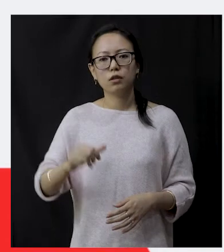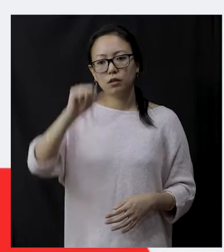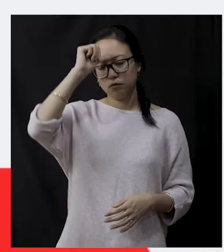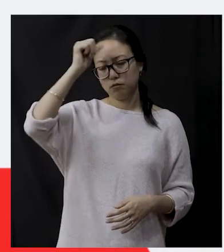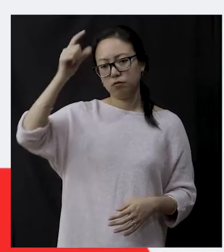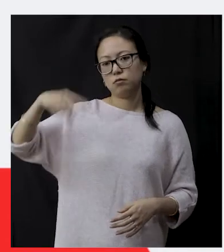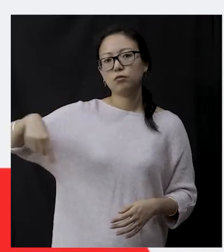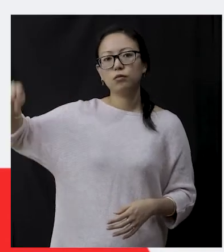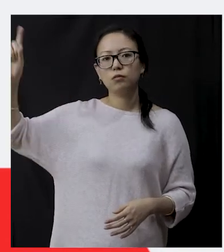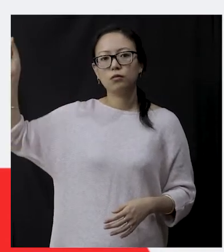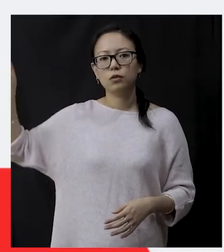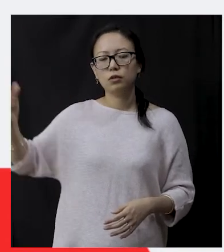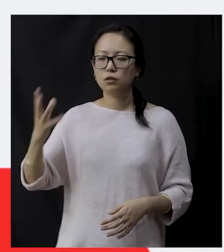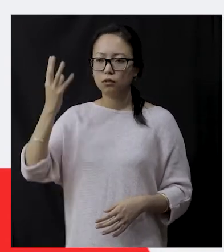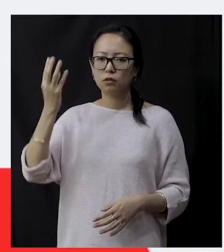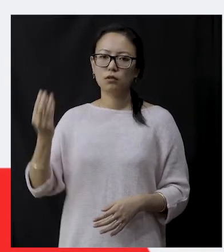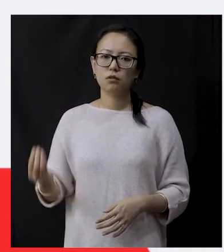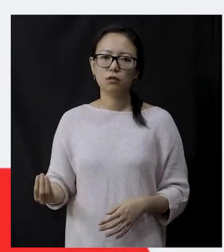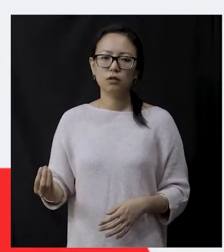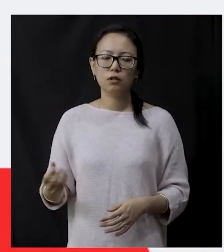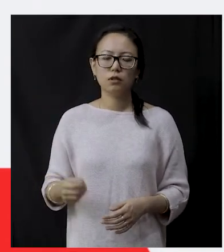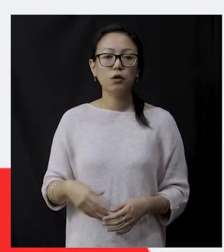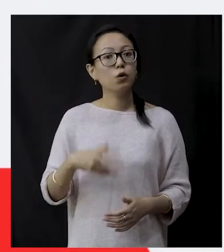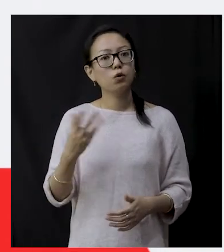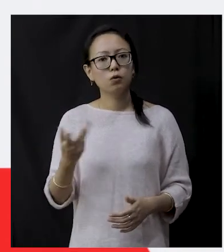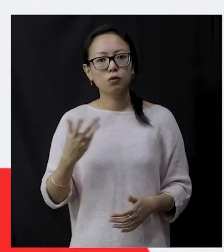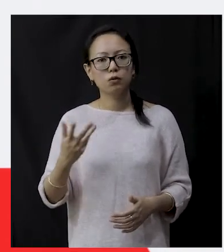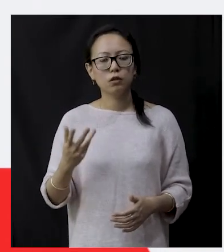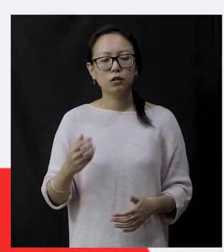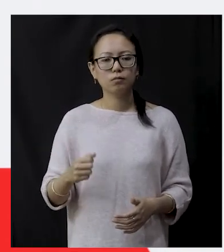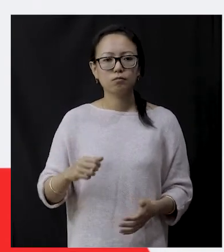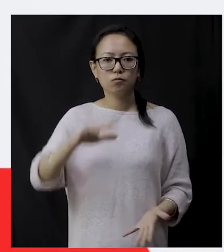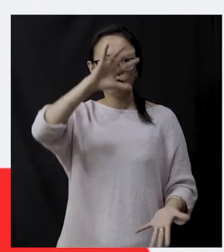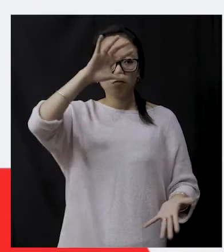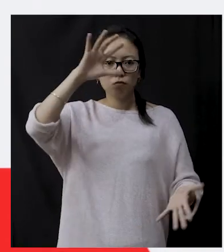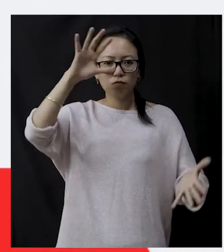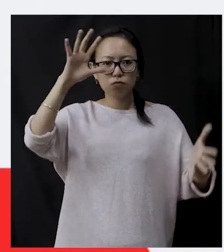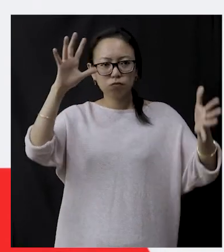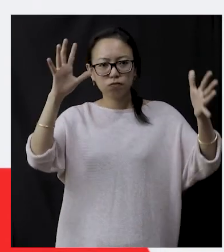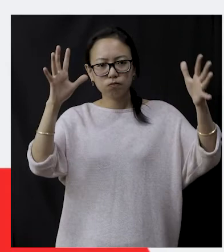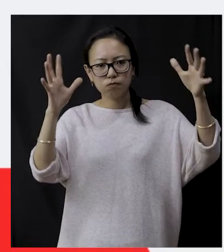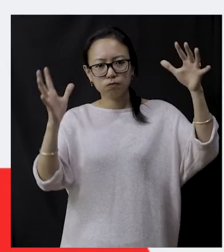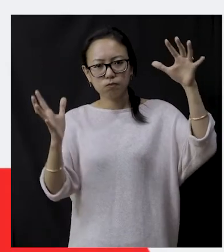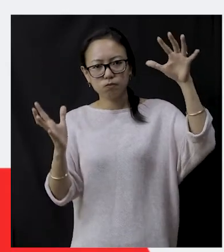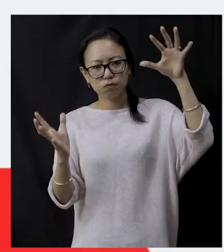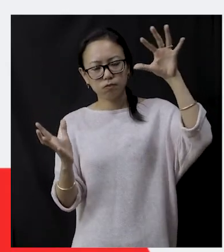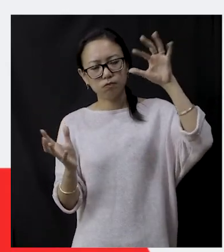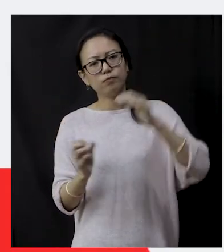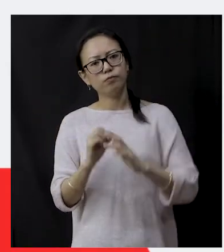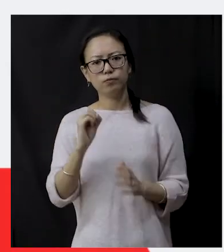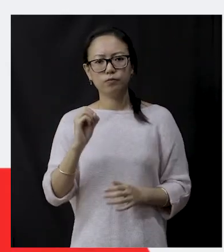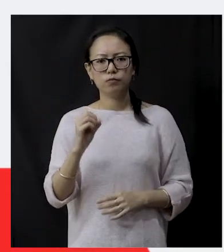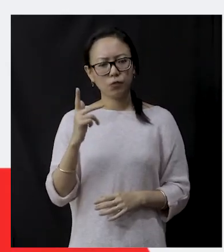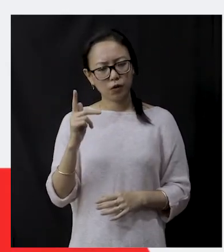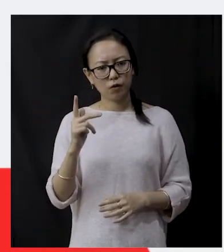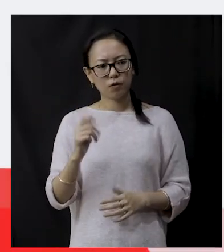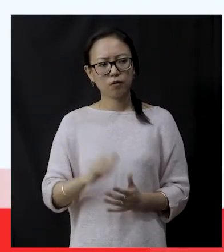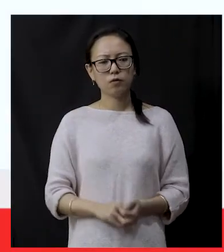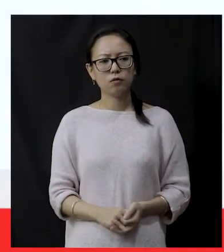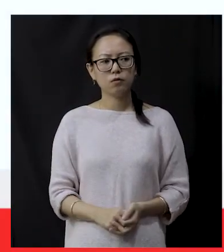and night, it is because of the rotation of the Earth. Okay? Now,